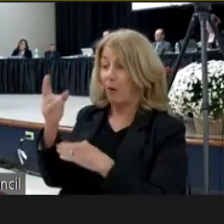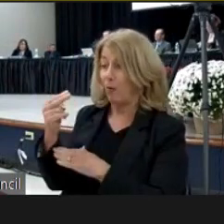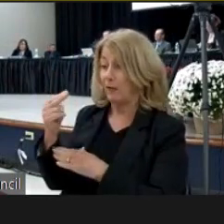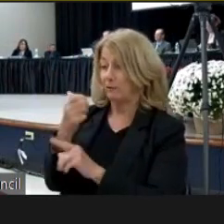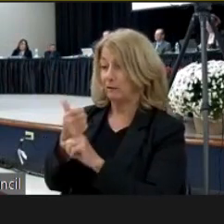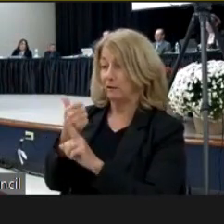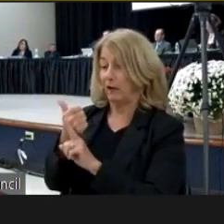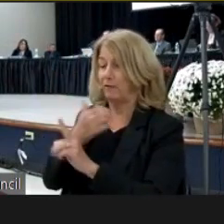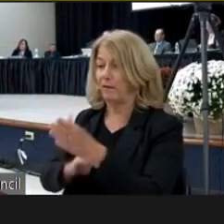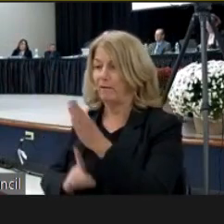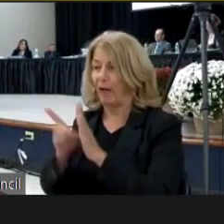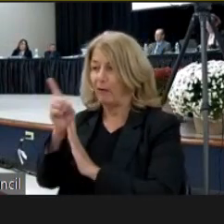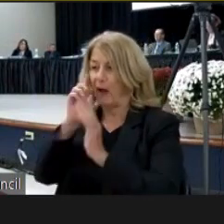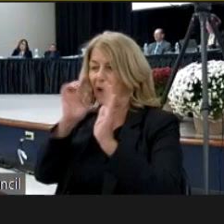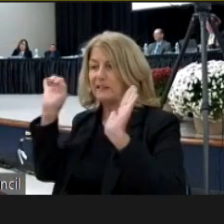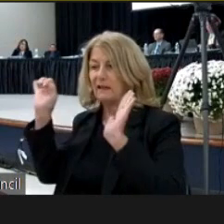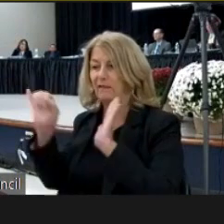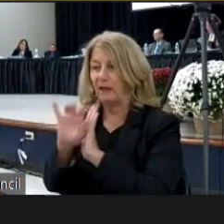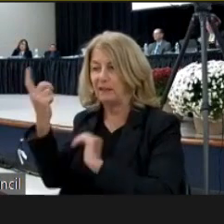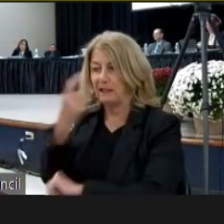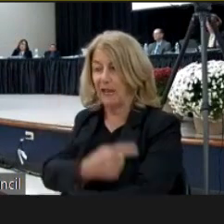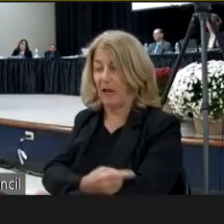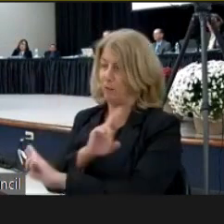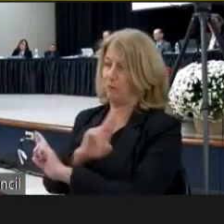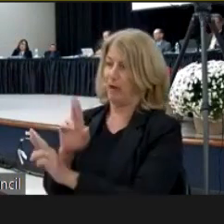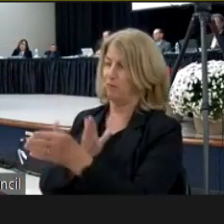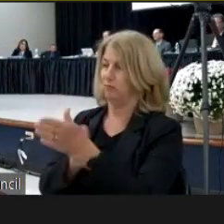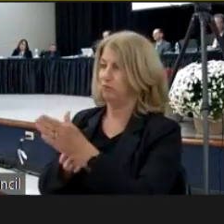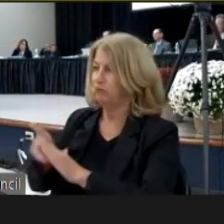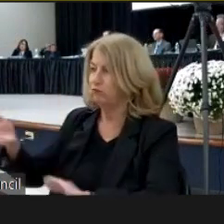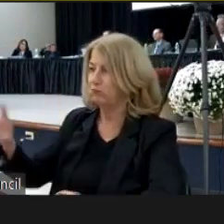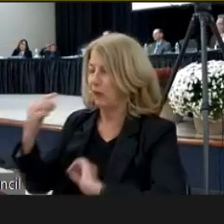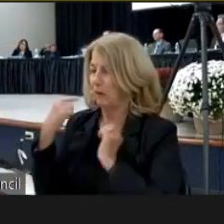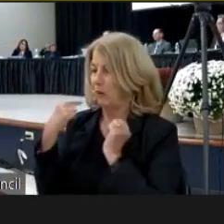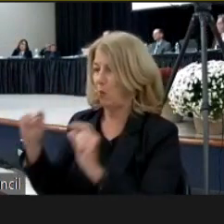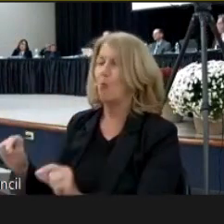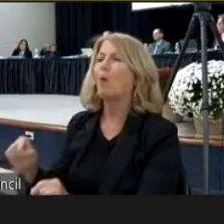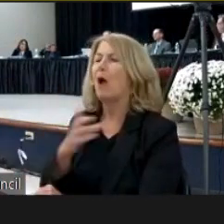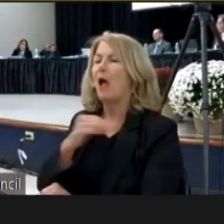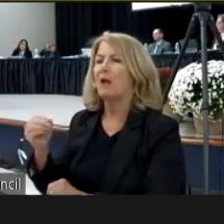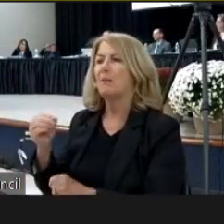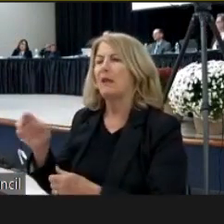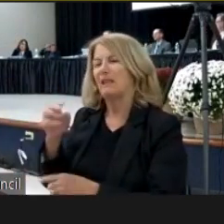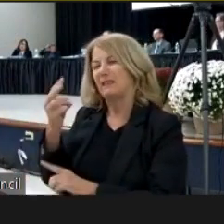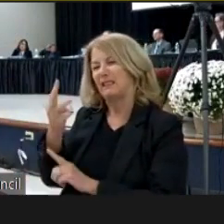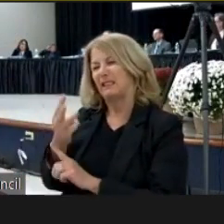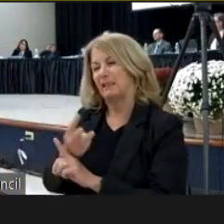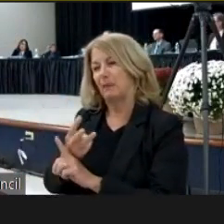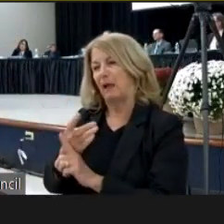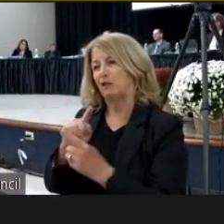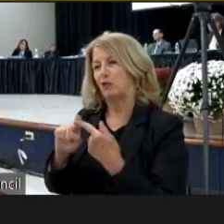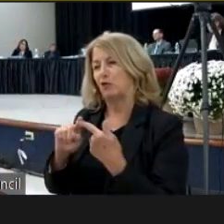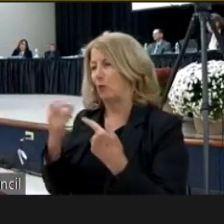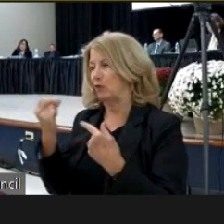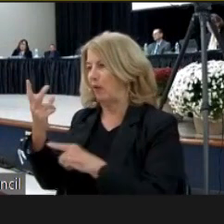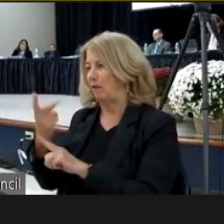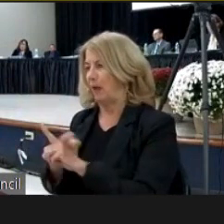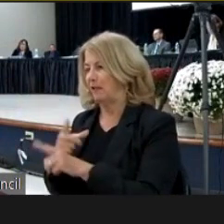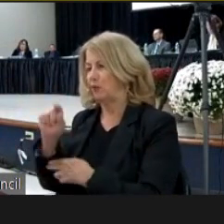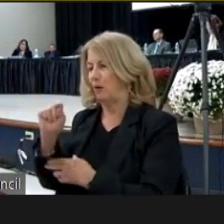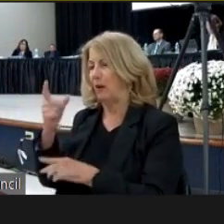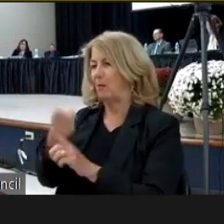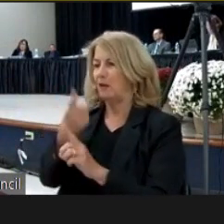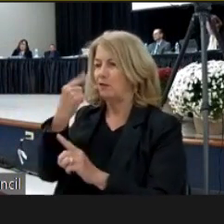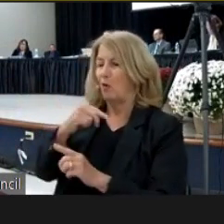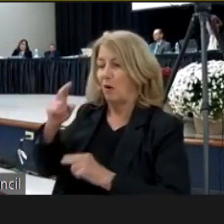developer was identified today, we had an agreement, we're ready to roll. We're looking at a design window of about 6 to 12 months, 20 months for construction.